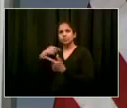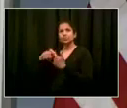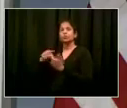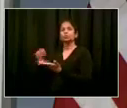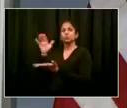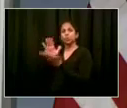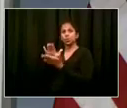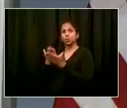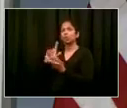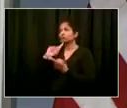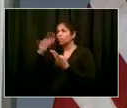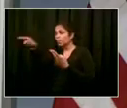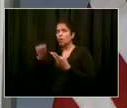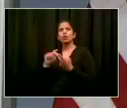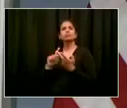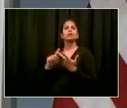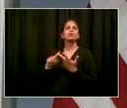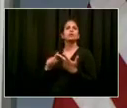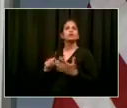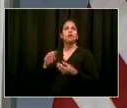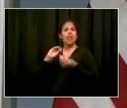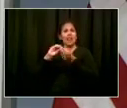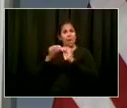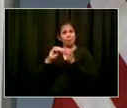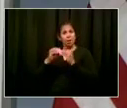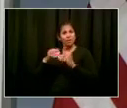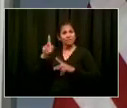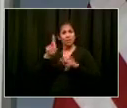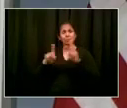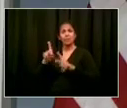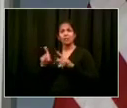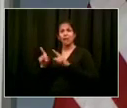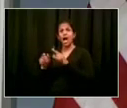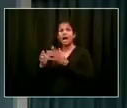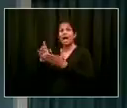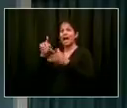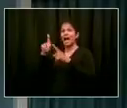start with the investigations and the contact tracing after that.